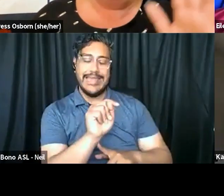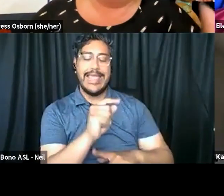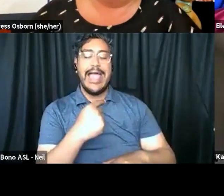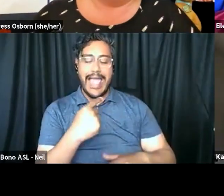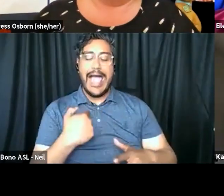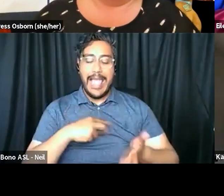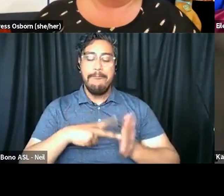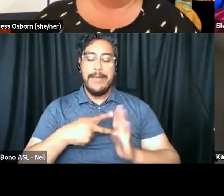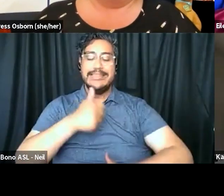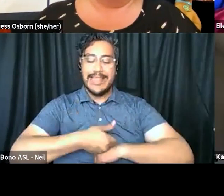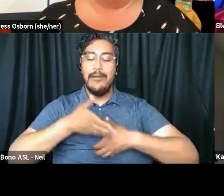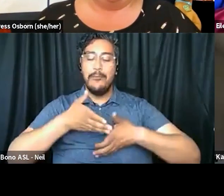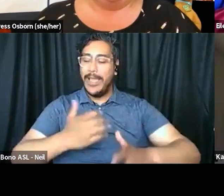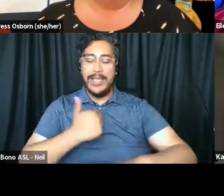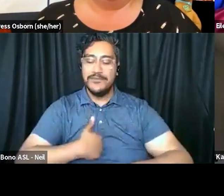up. Sorry.